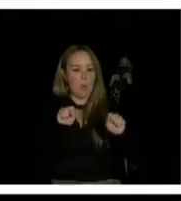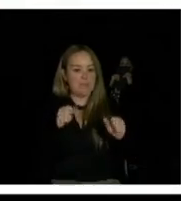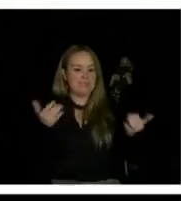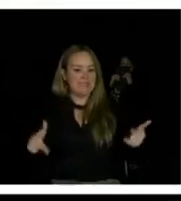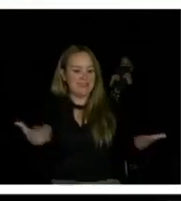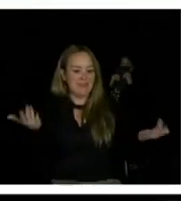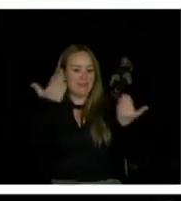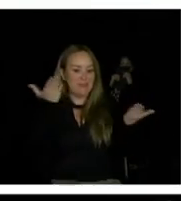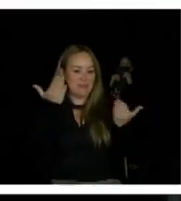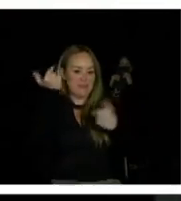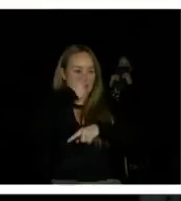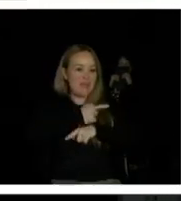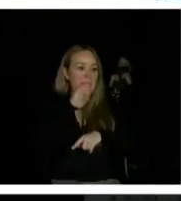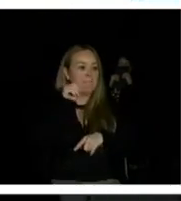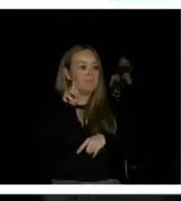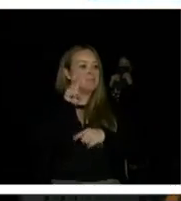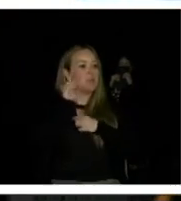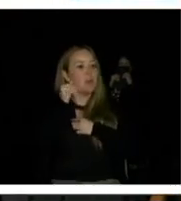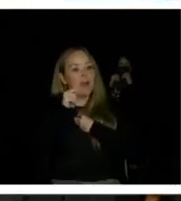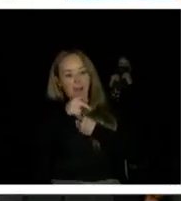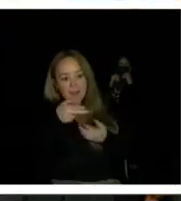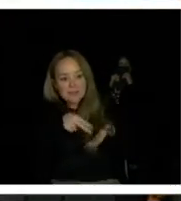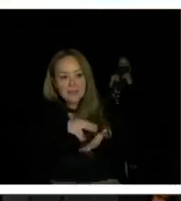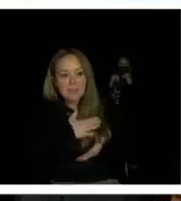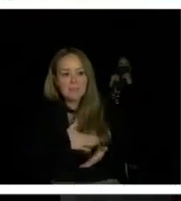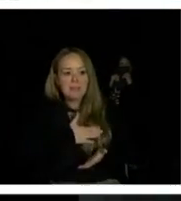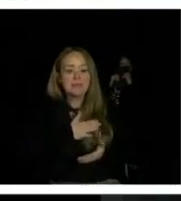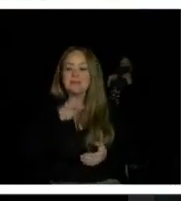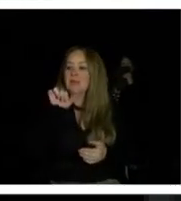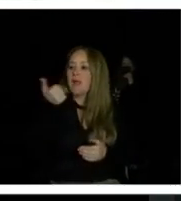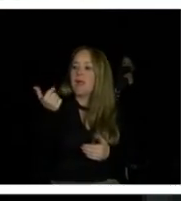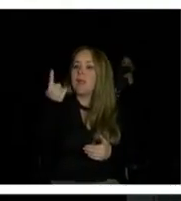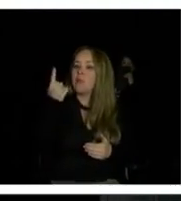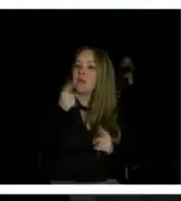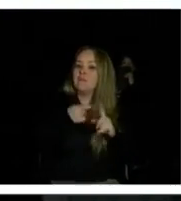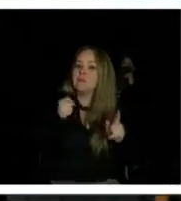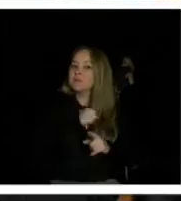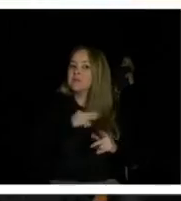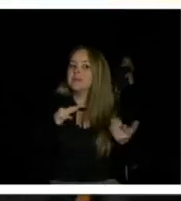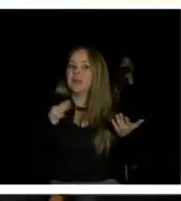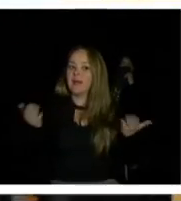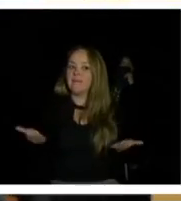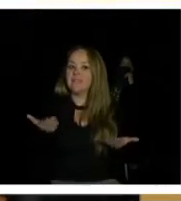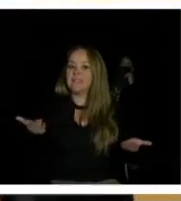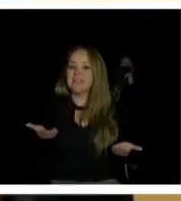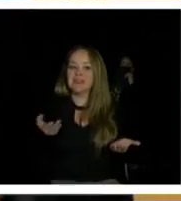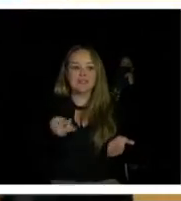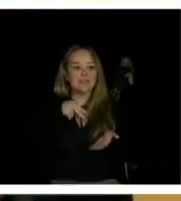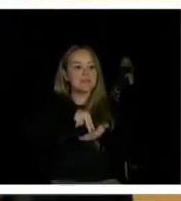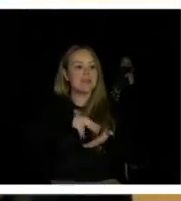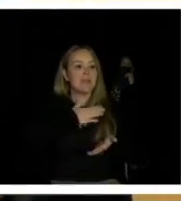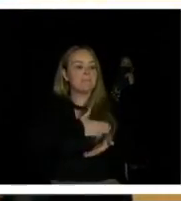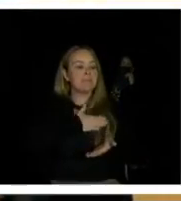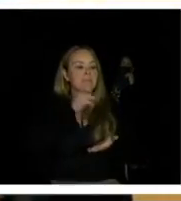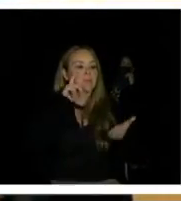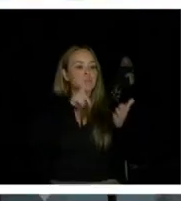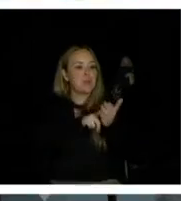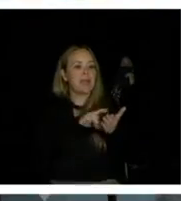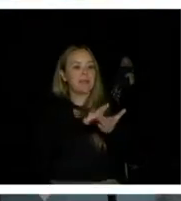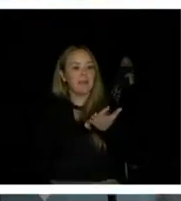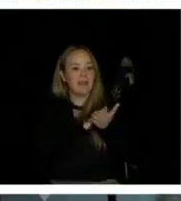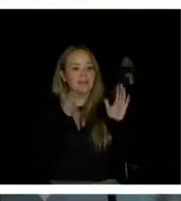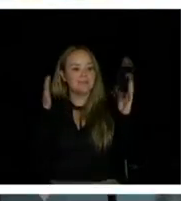today. Mr. Y, can you stand, please? Is there anybody from his staff that's here? If you all will stand and be recognized as